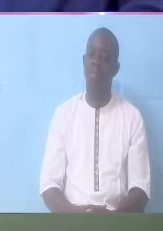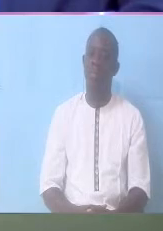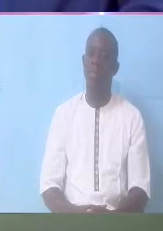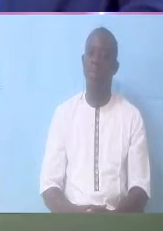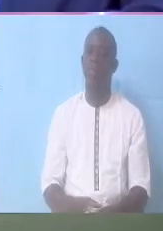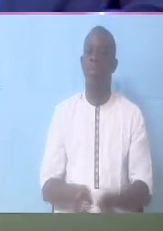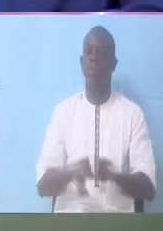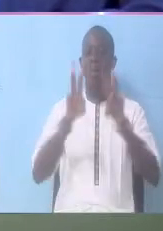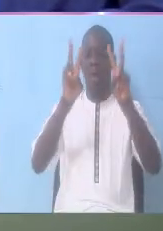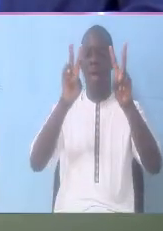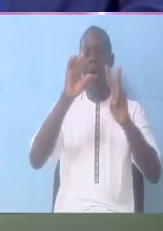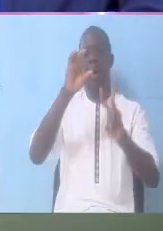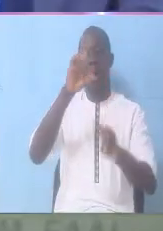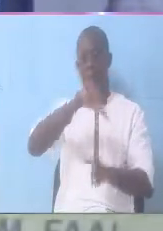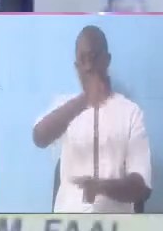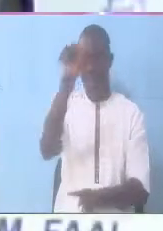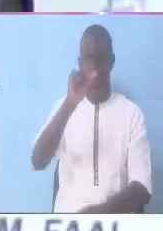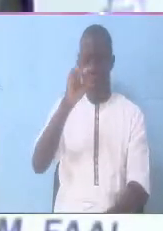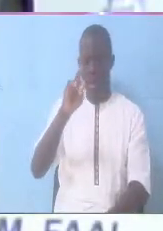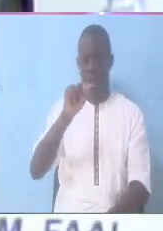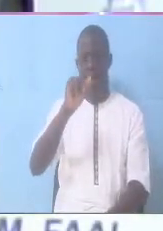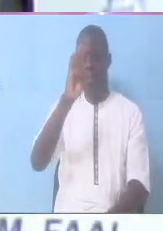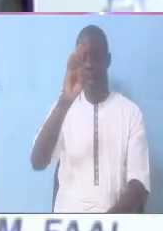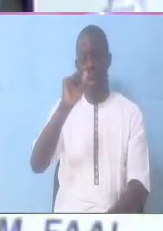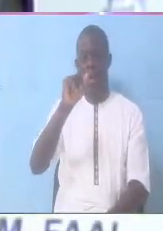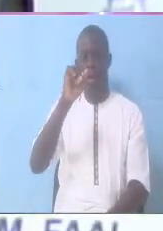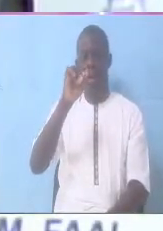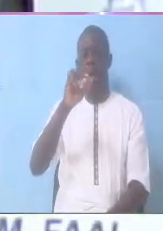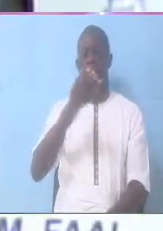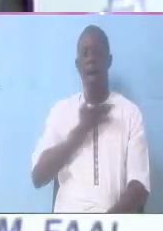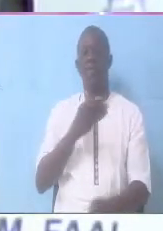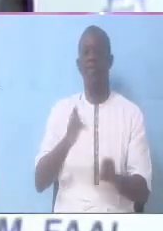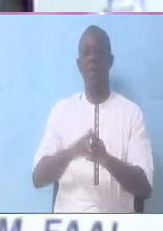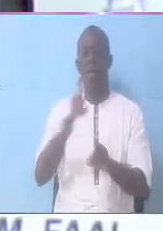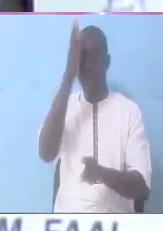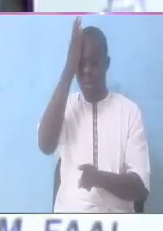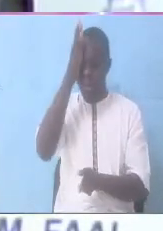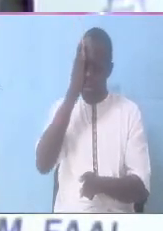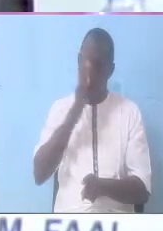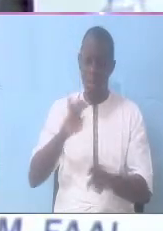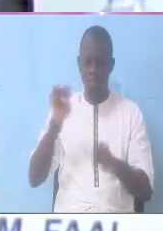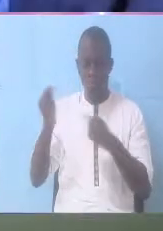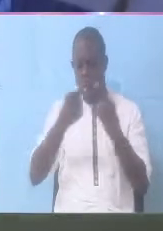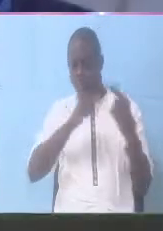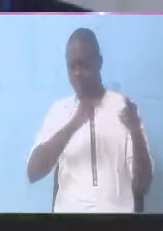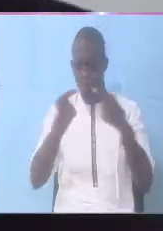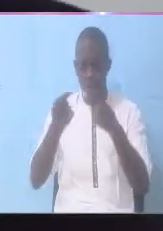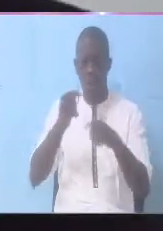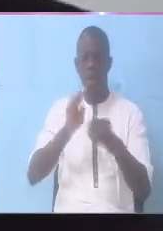Jame and Daba had serious arguments over the telephone, correct?